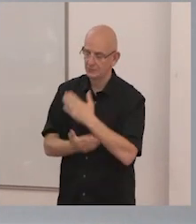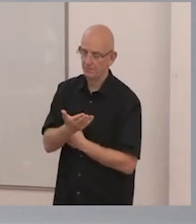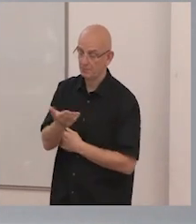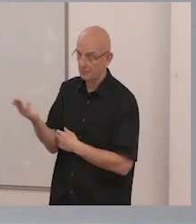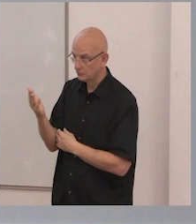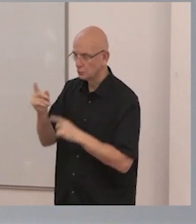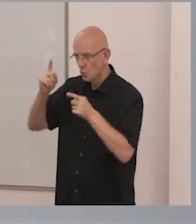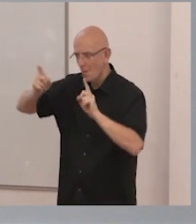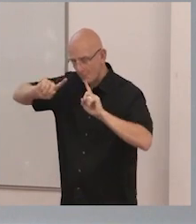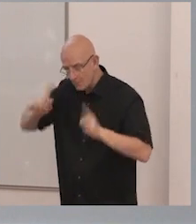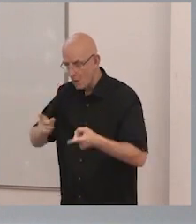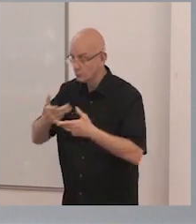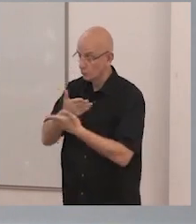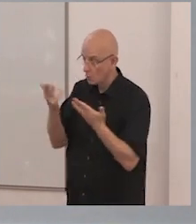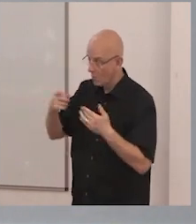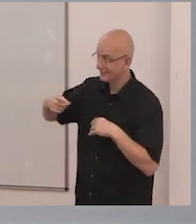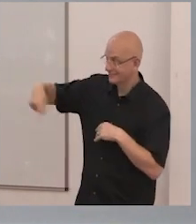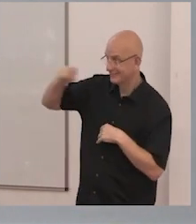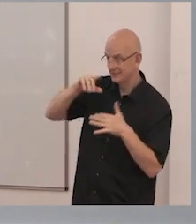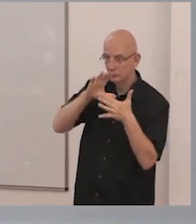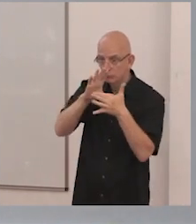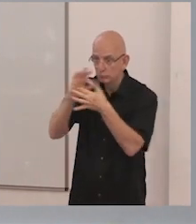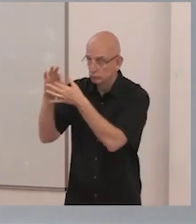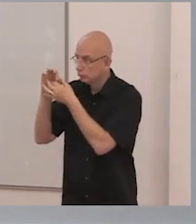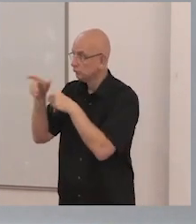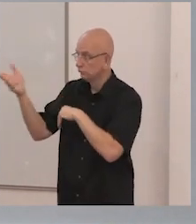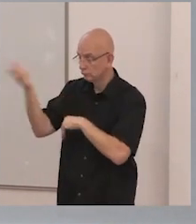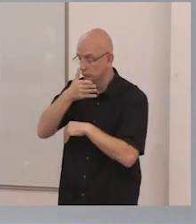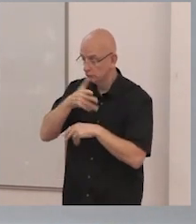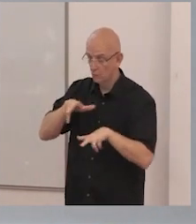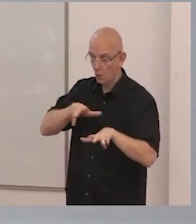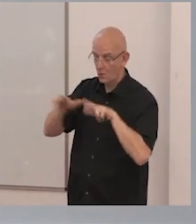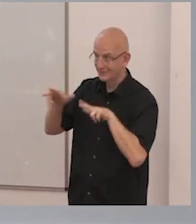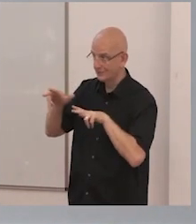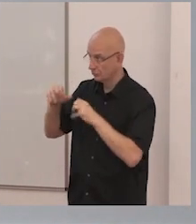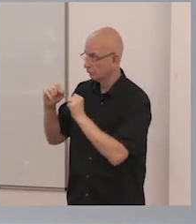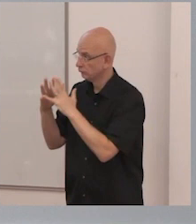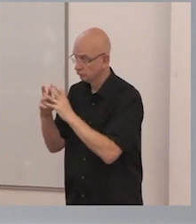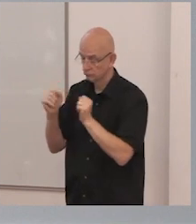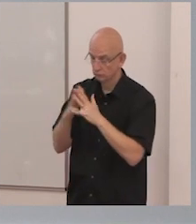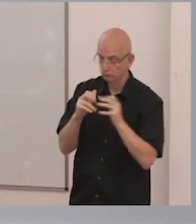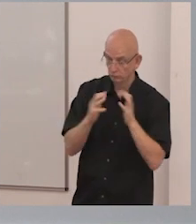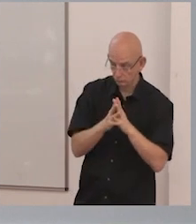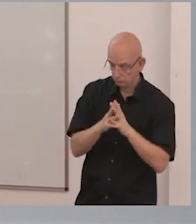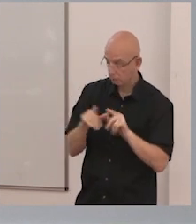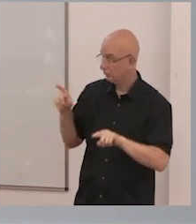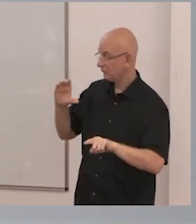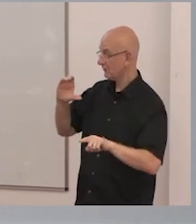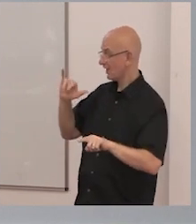Cliona mentioned earlier on the joint working group between the CIC and the CIPD. So